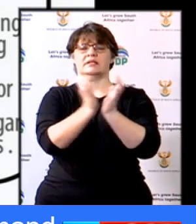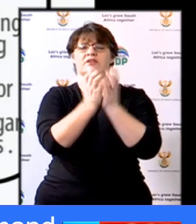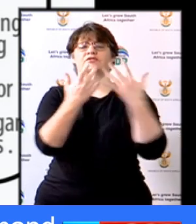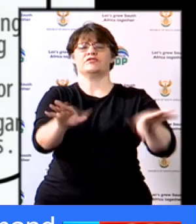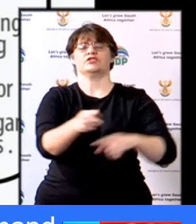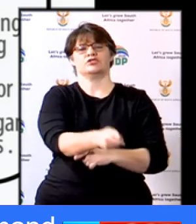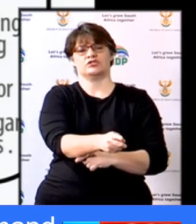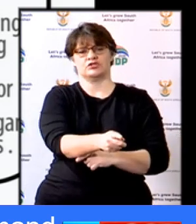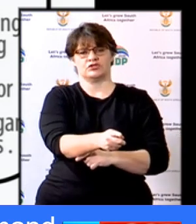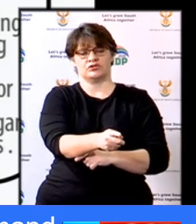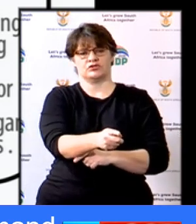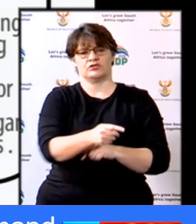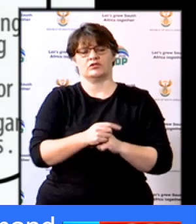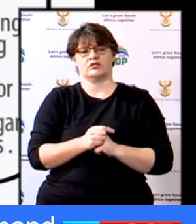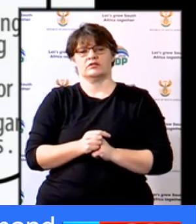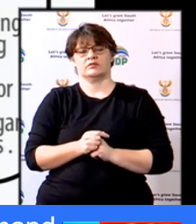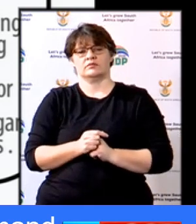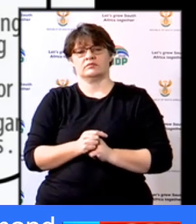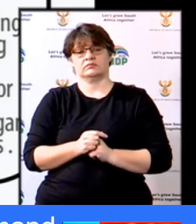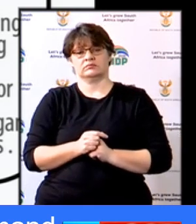a position to